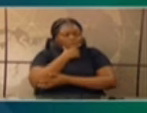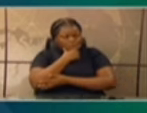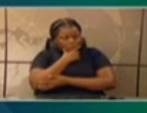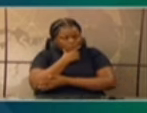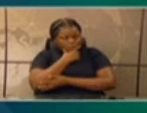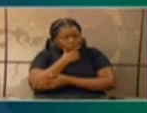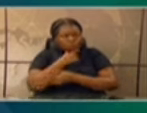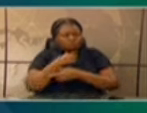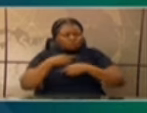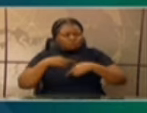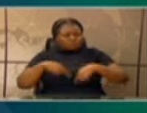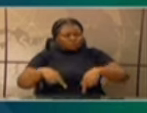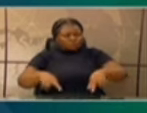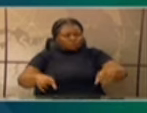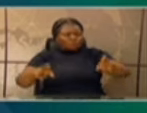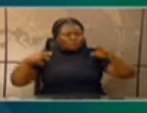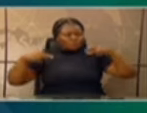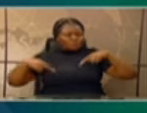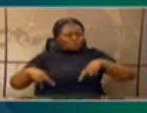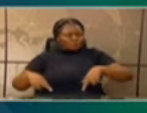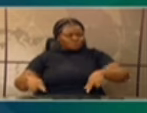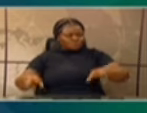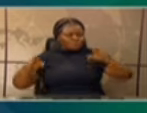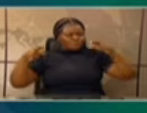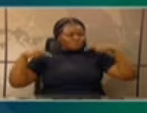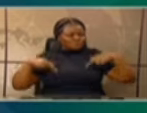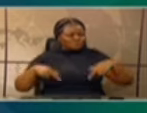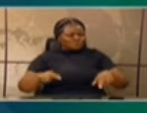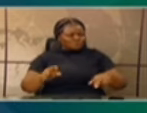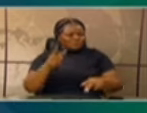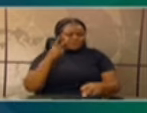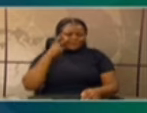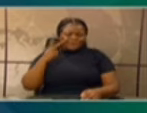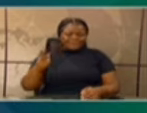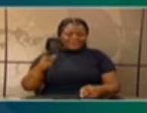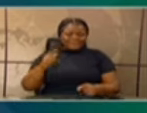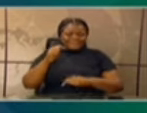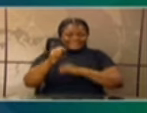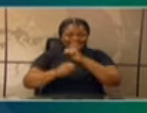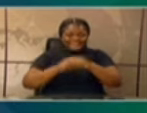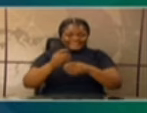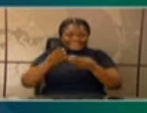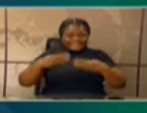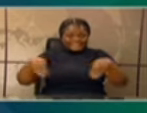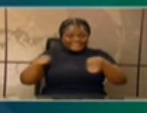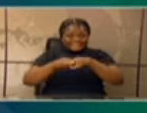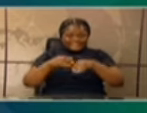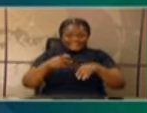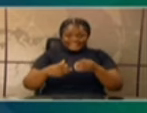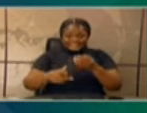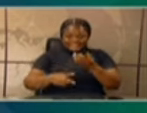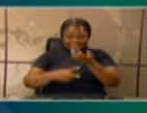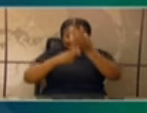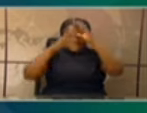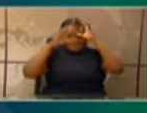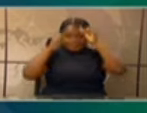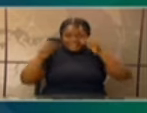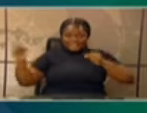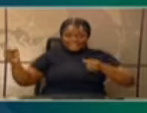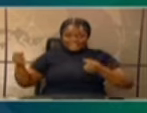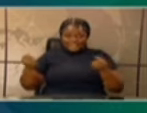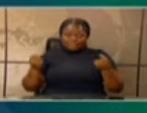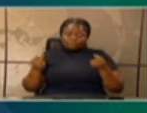the type of roots roots I work on. If you are going to be fit, Baumia Grand Cark or Kai or Quem, Baumia,